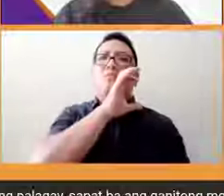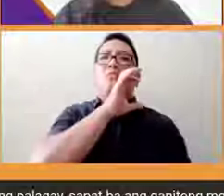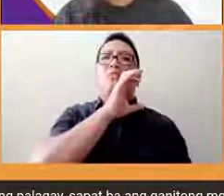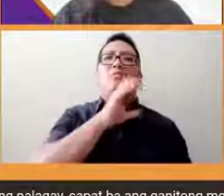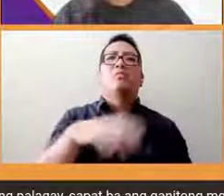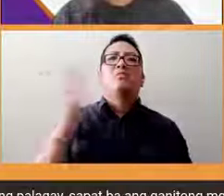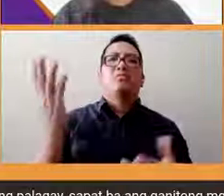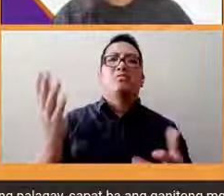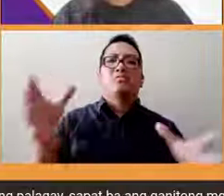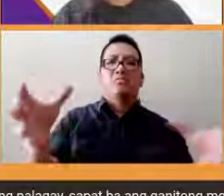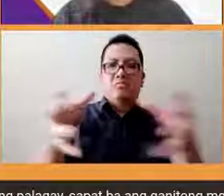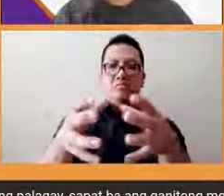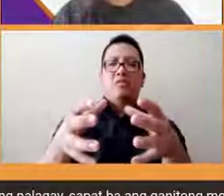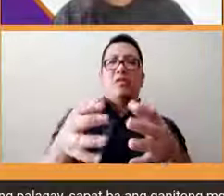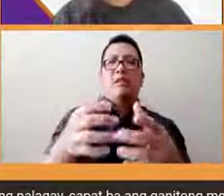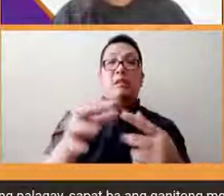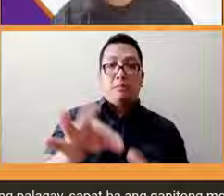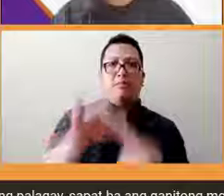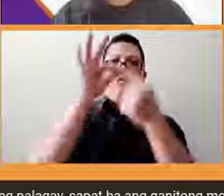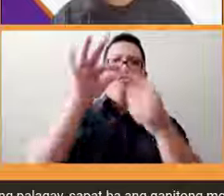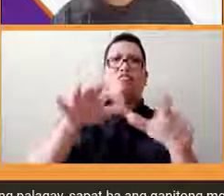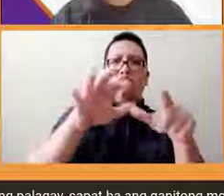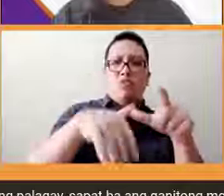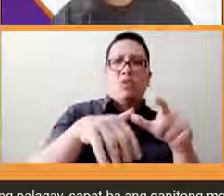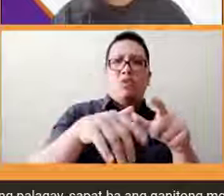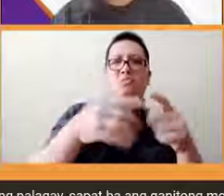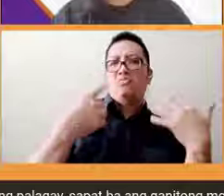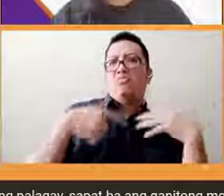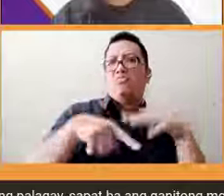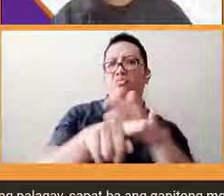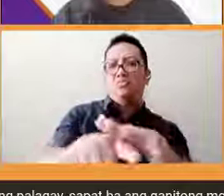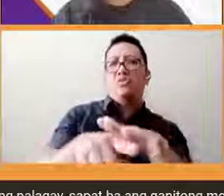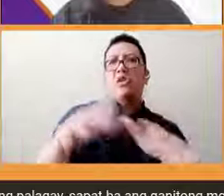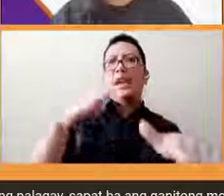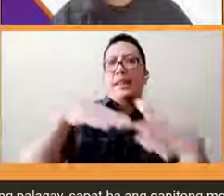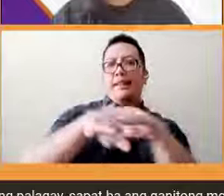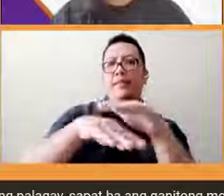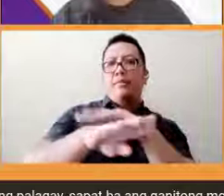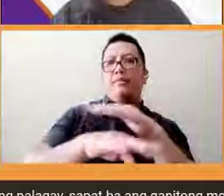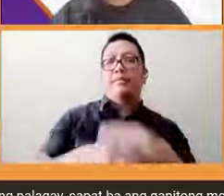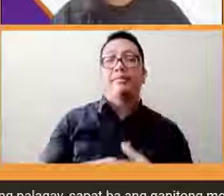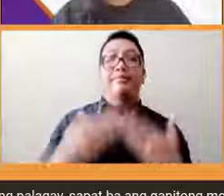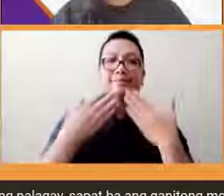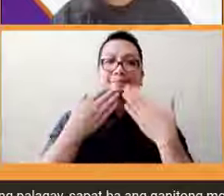in terms of inclusiveness accessibility and thank you